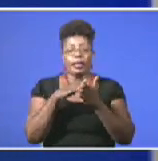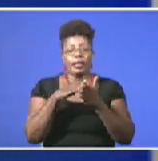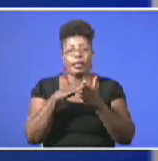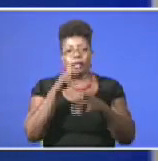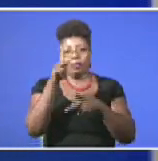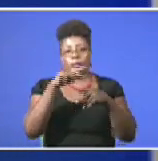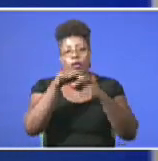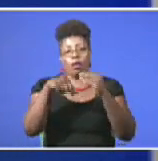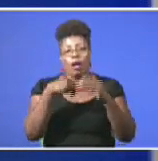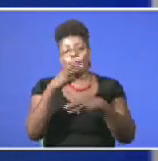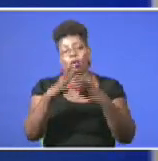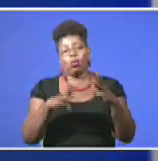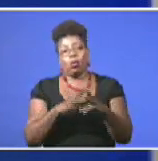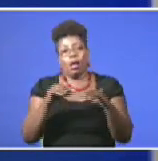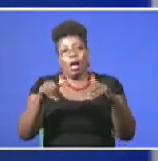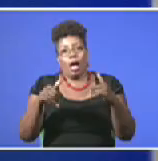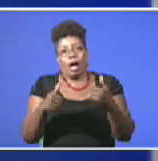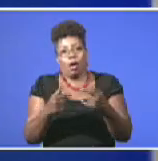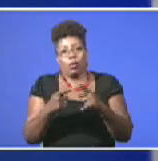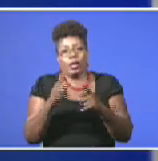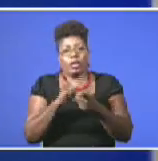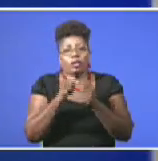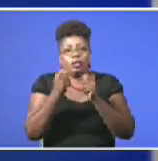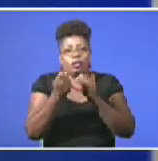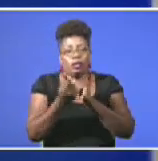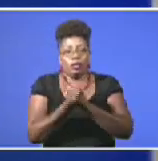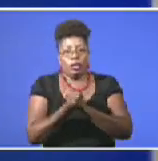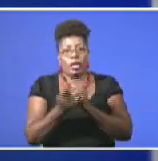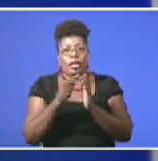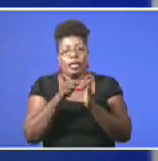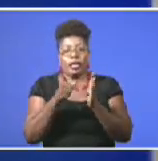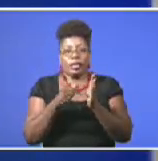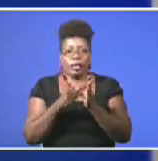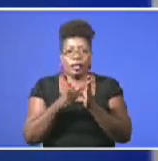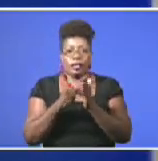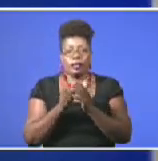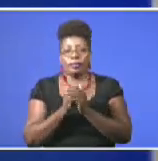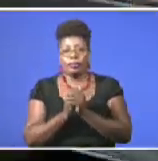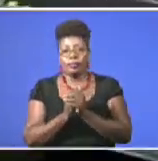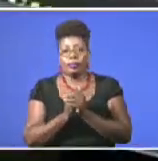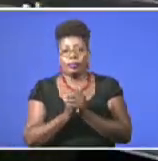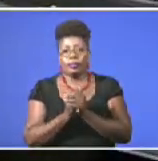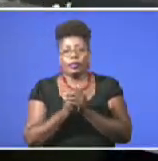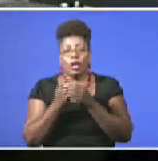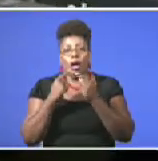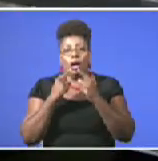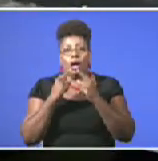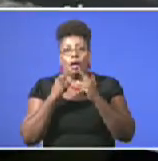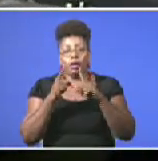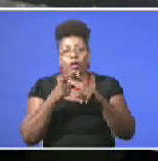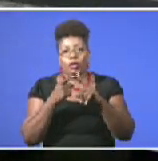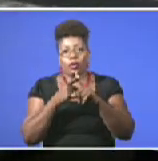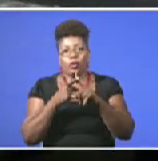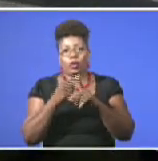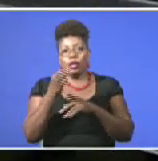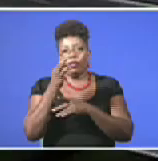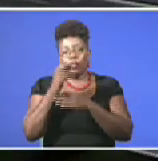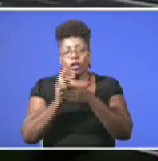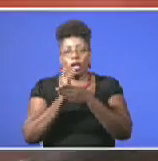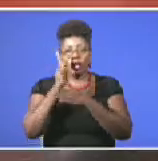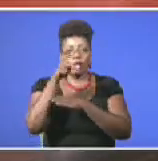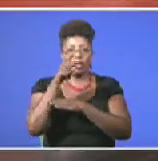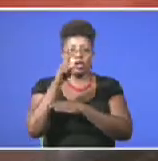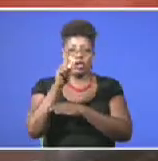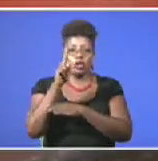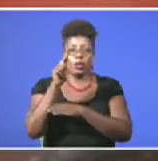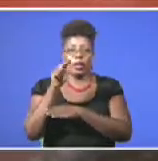is, how can we reverse this alarming trend? Crystal Darling explains. According to the Food and Agriculture Organization of the